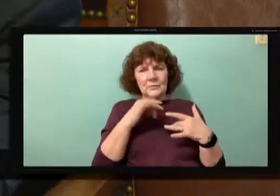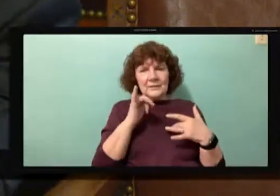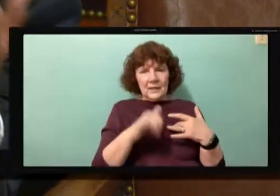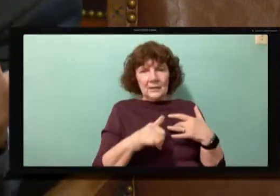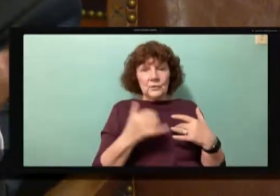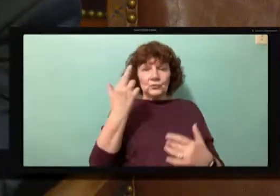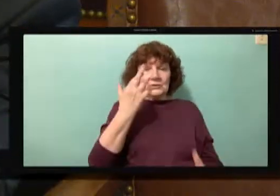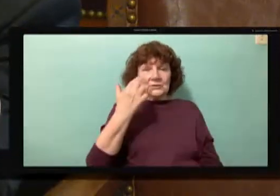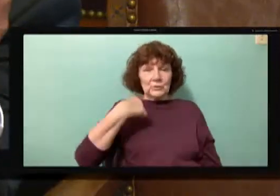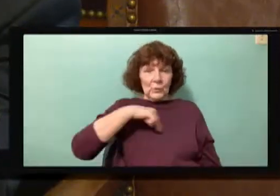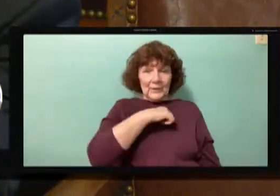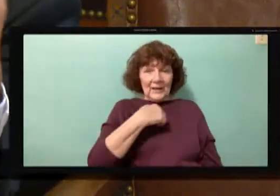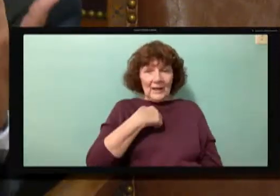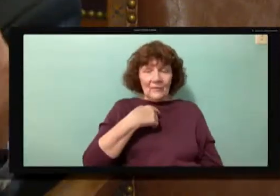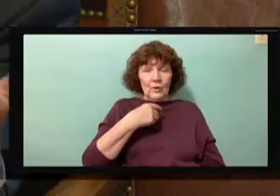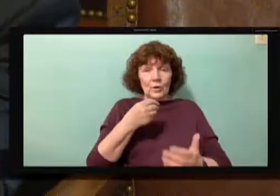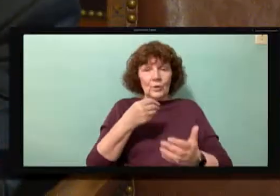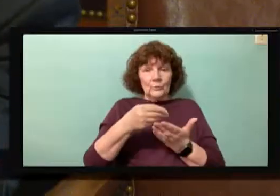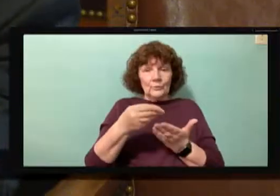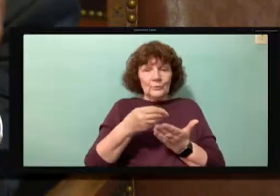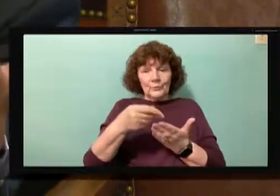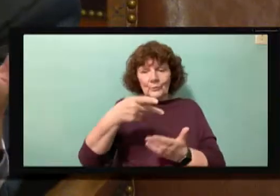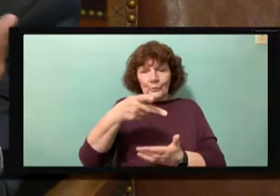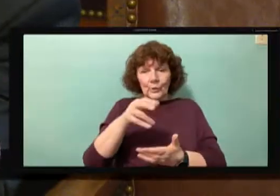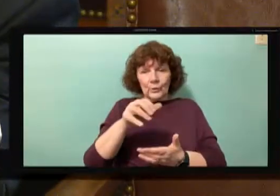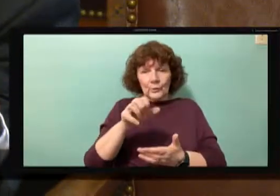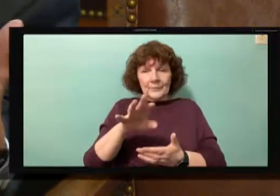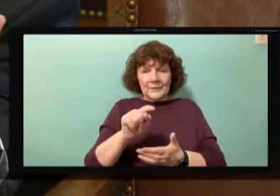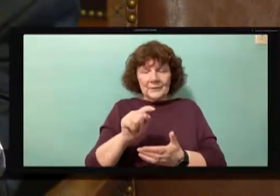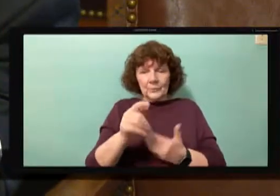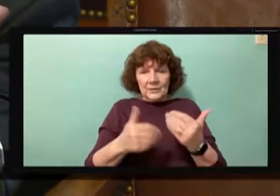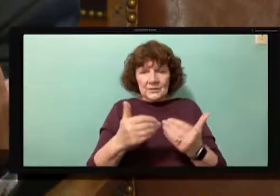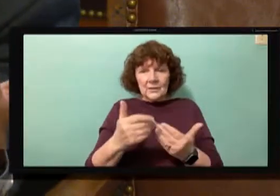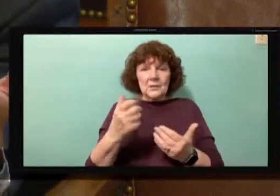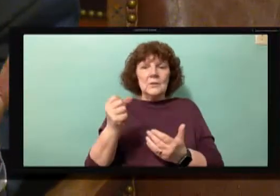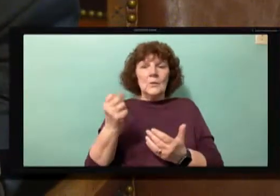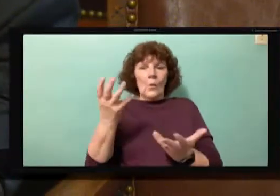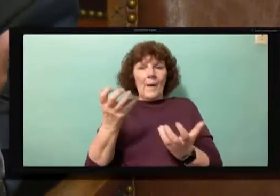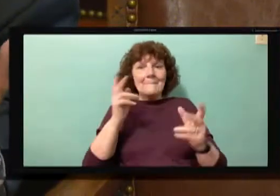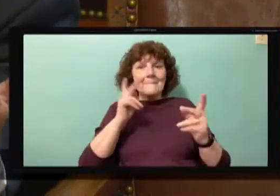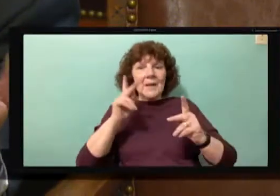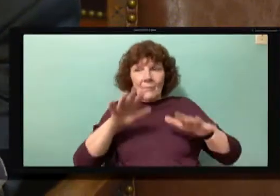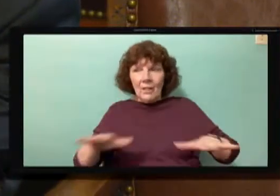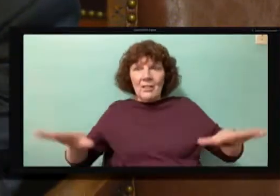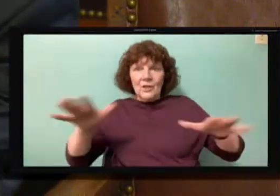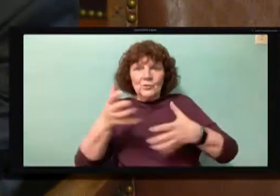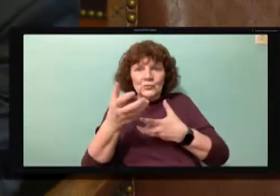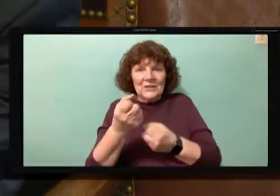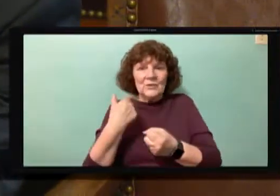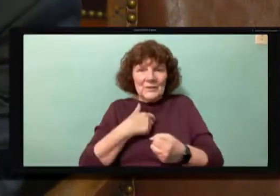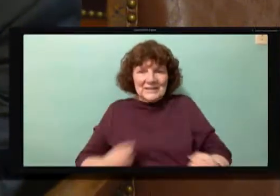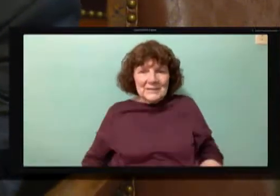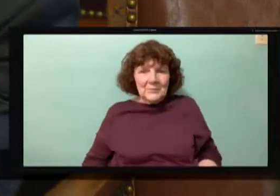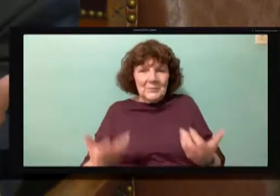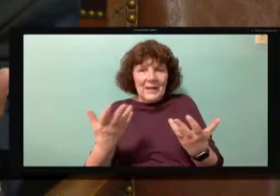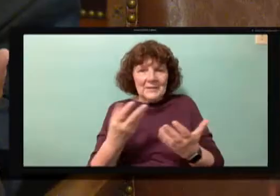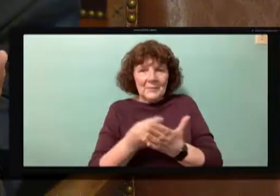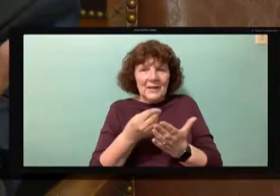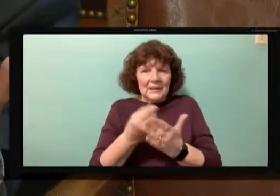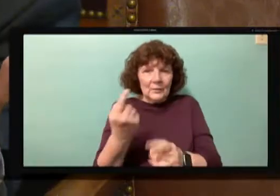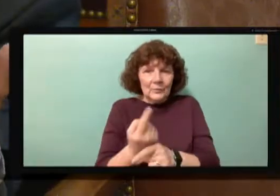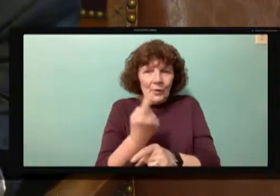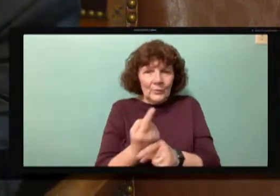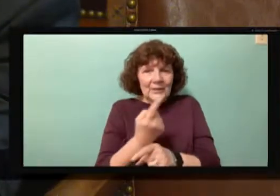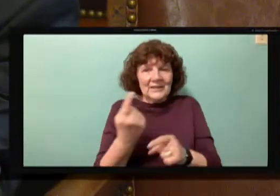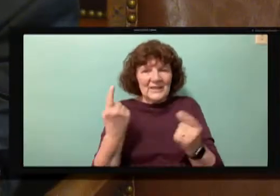have procurement and the way we go through this procurement process is so the public trust that we're spending money effectively, right? And so a neighborhood plan